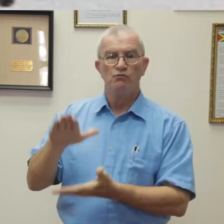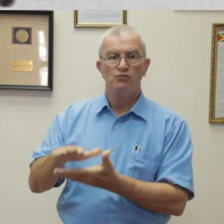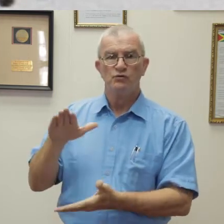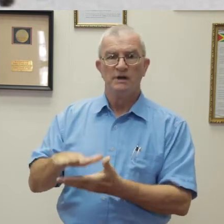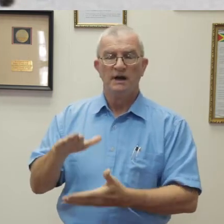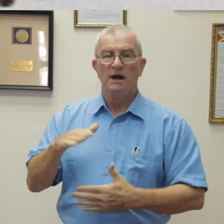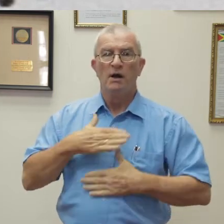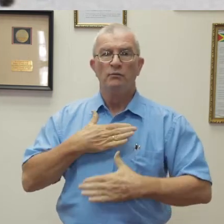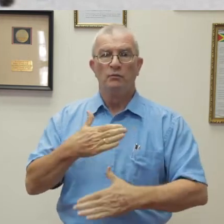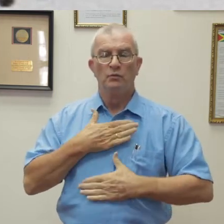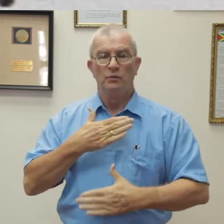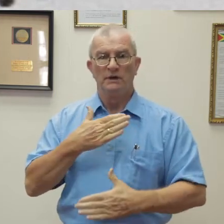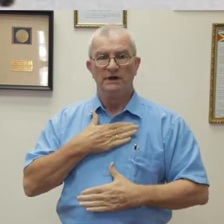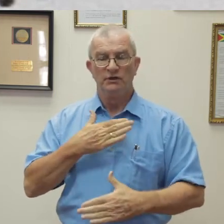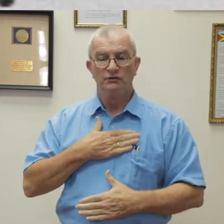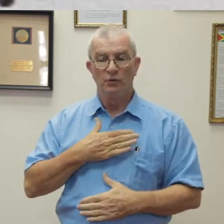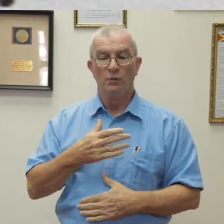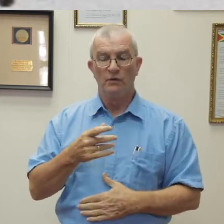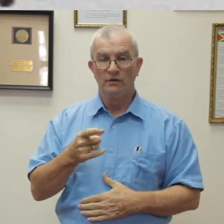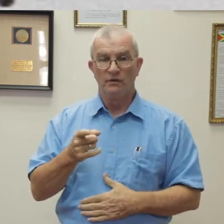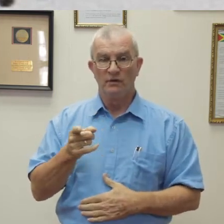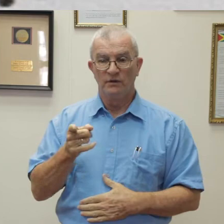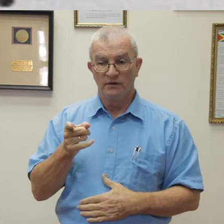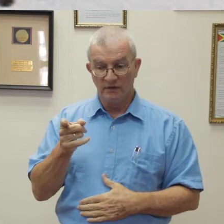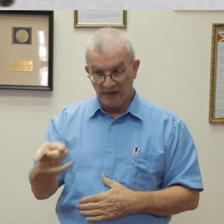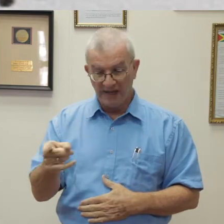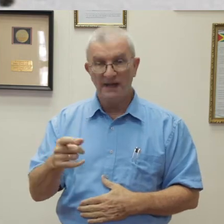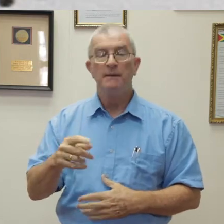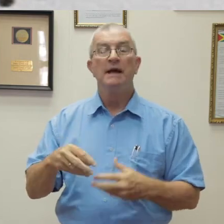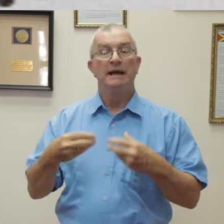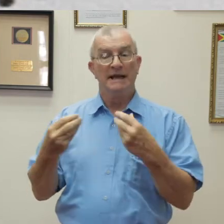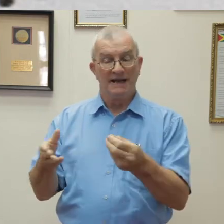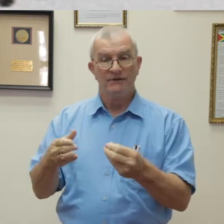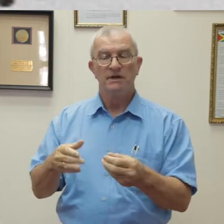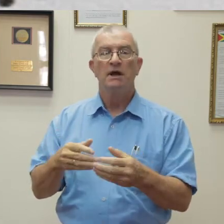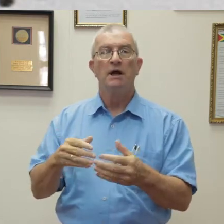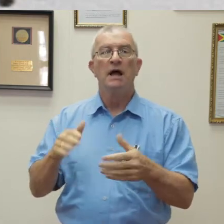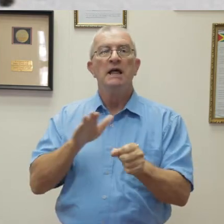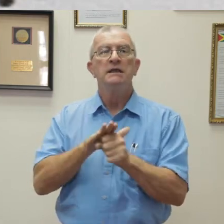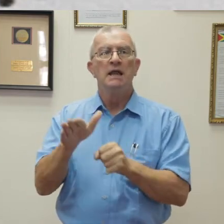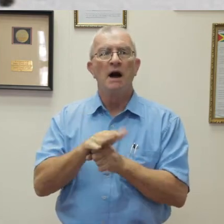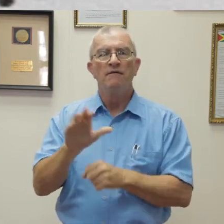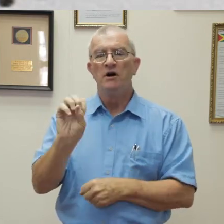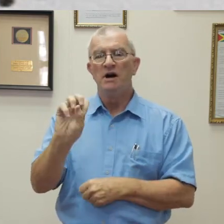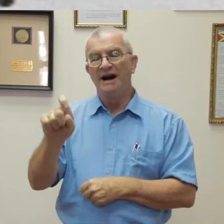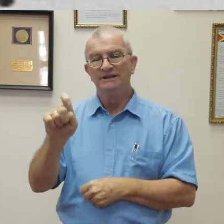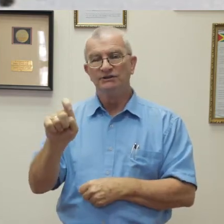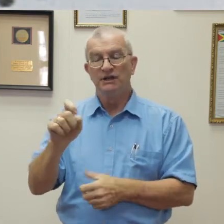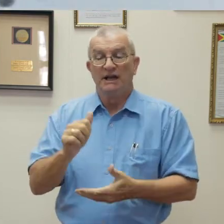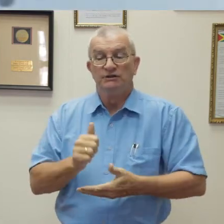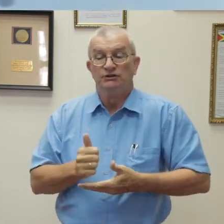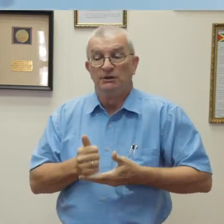that they can be given adequate oxygenation and support.